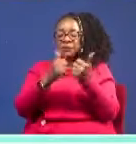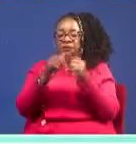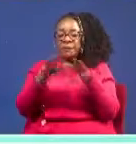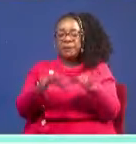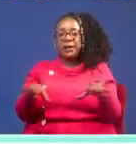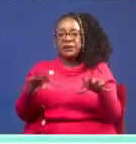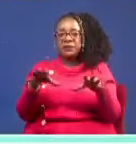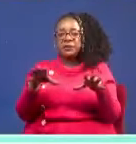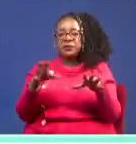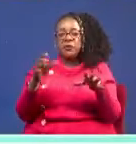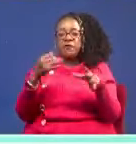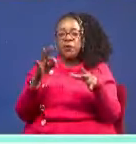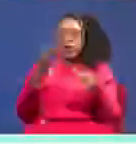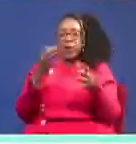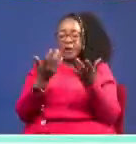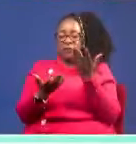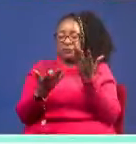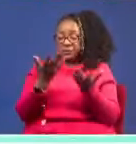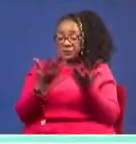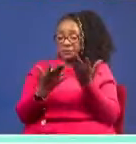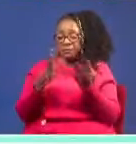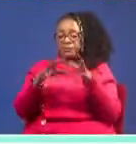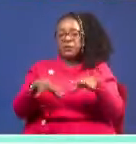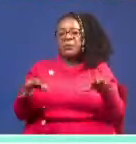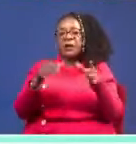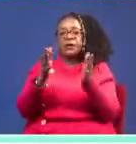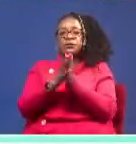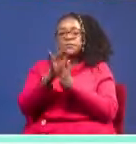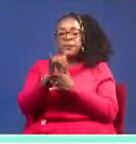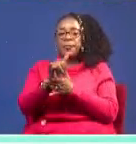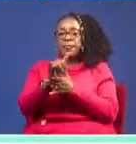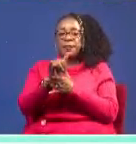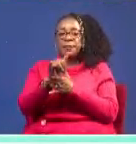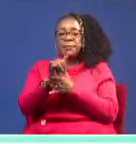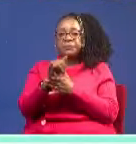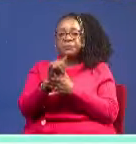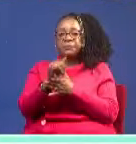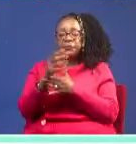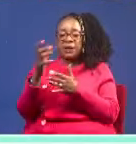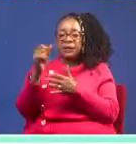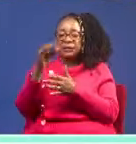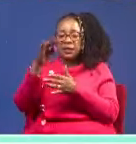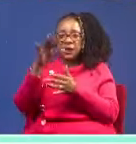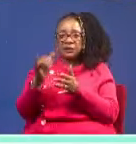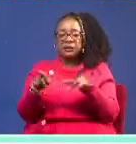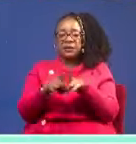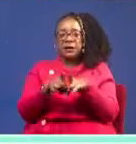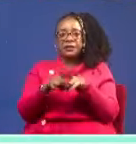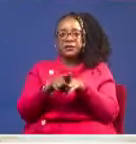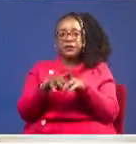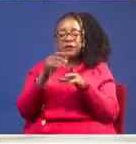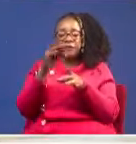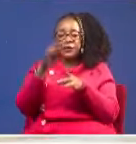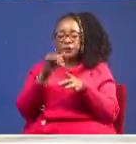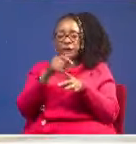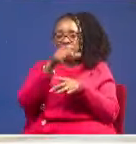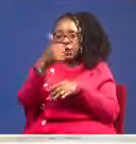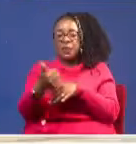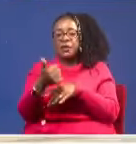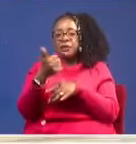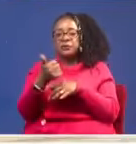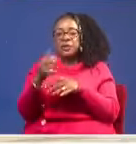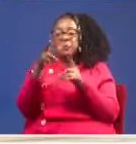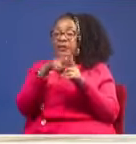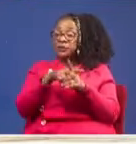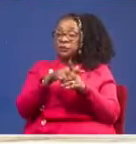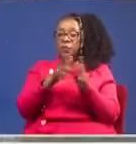designed for powering pneumatic tools, hoists, spray painting, sandblasting, tire inflation, and various other applications. The